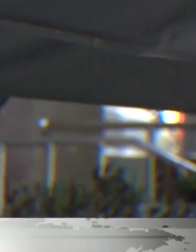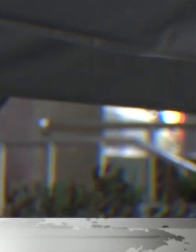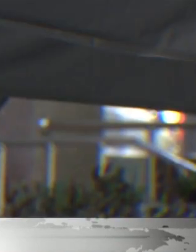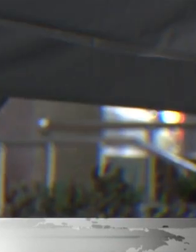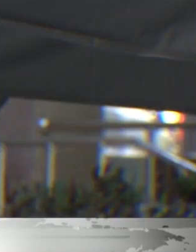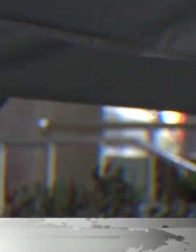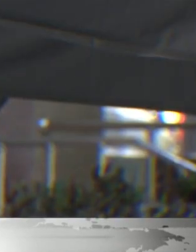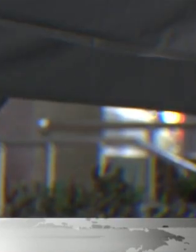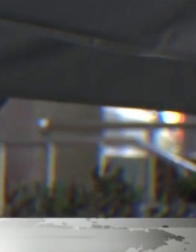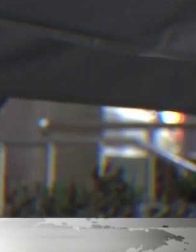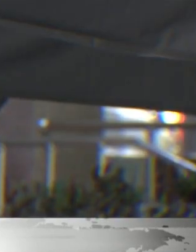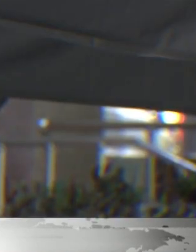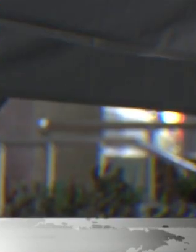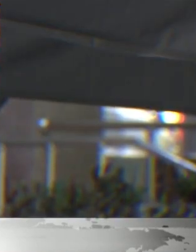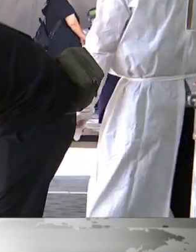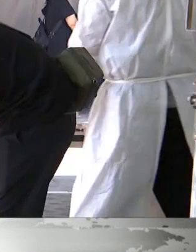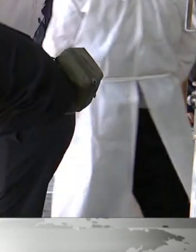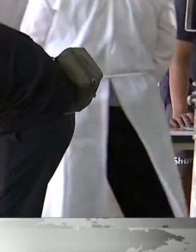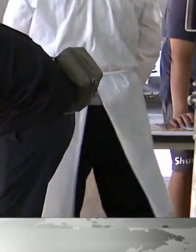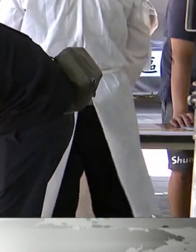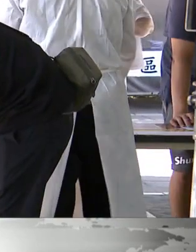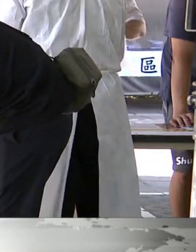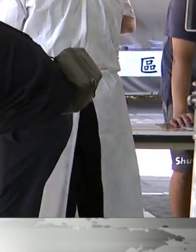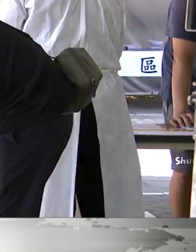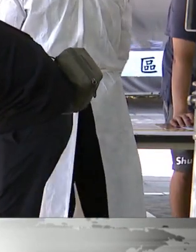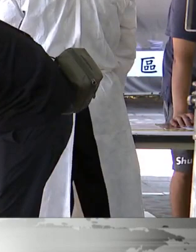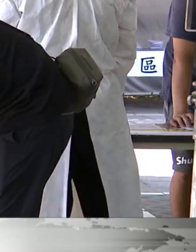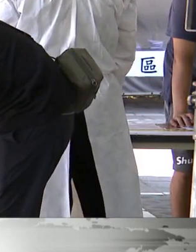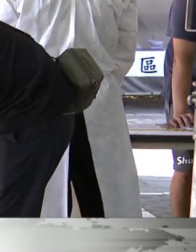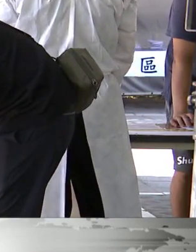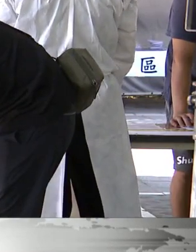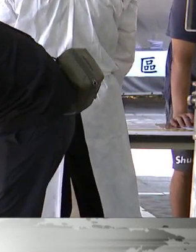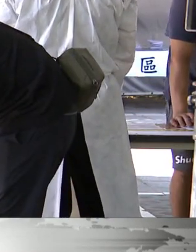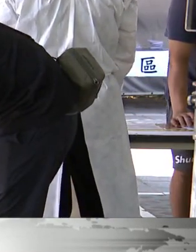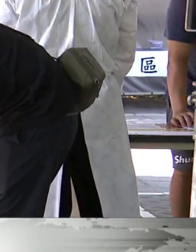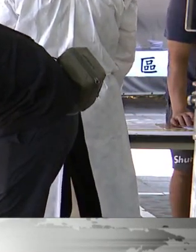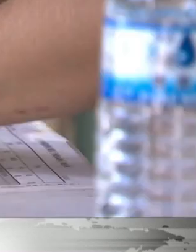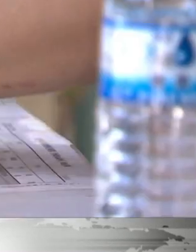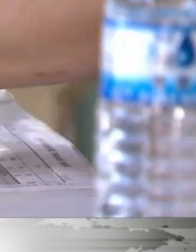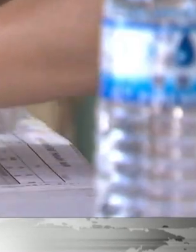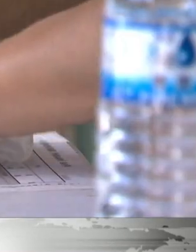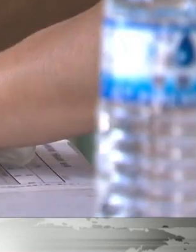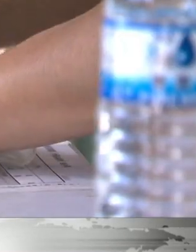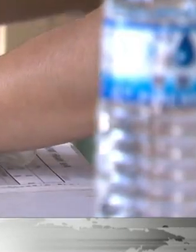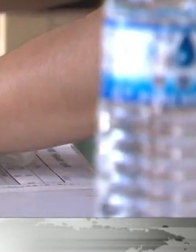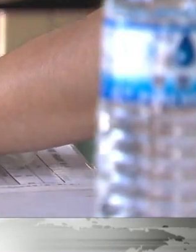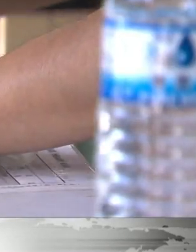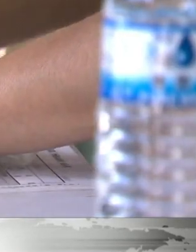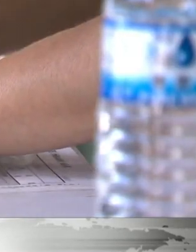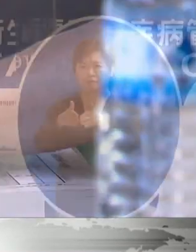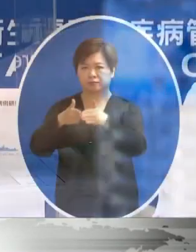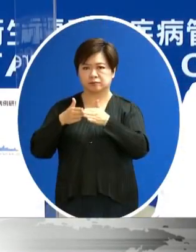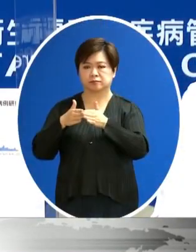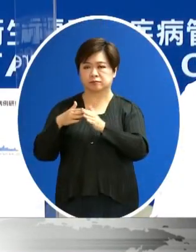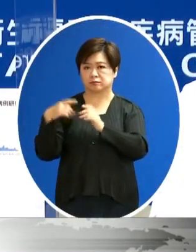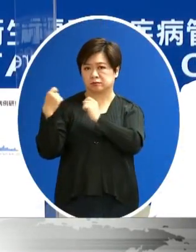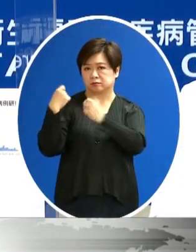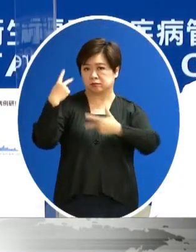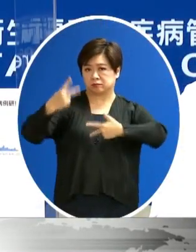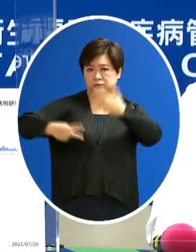unknown source of infection. But the CECC also noted that the cases were trending younger. The